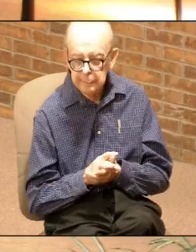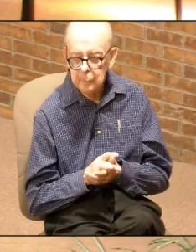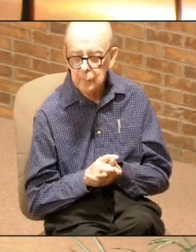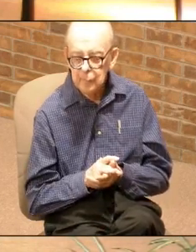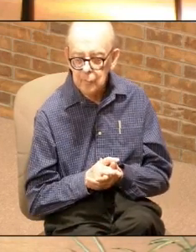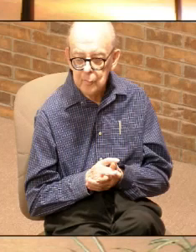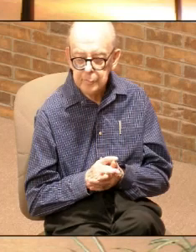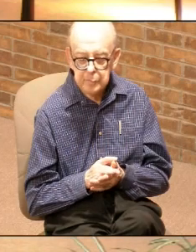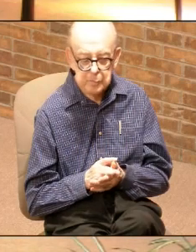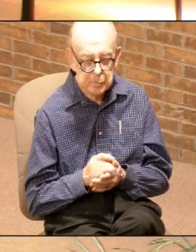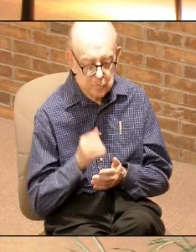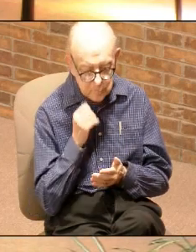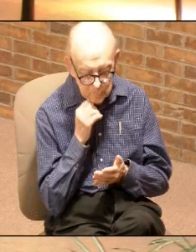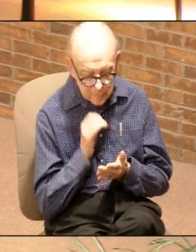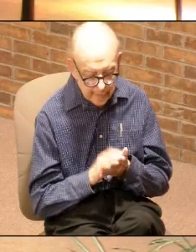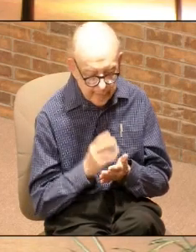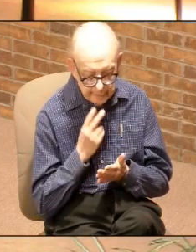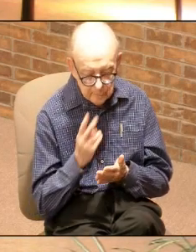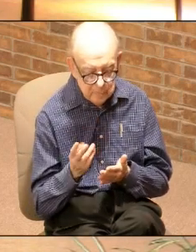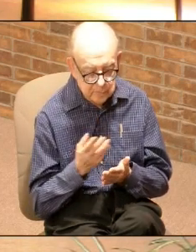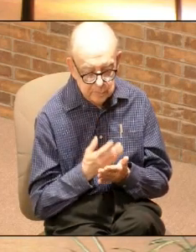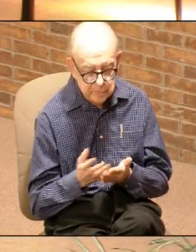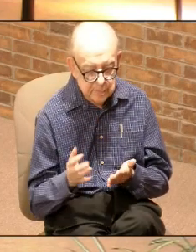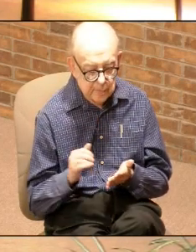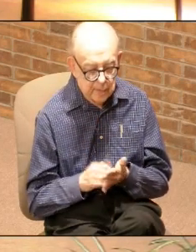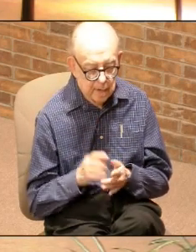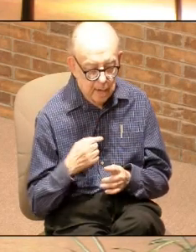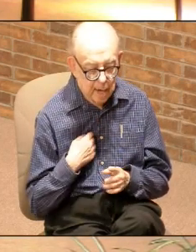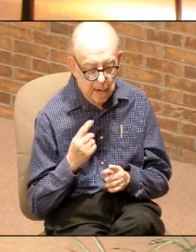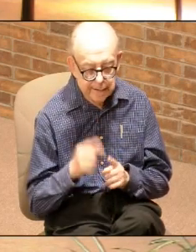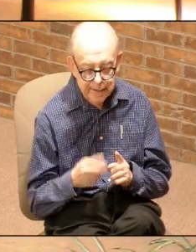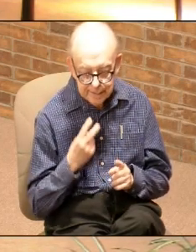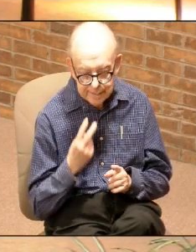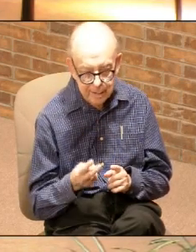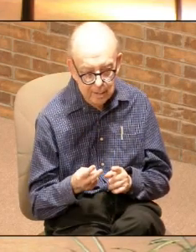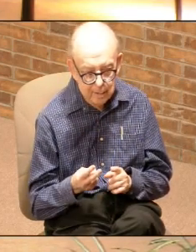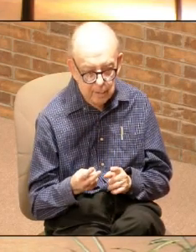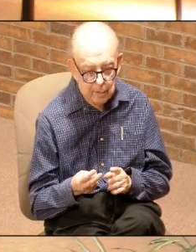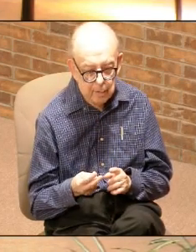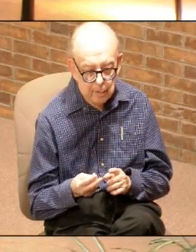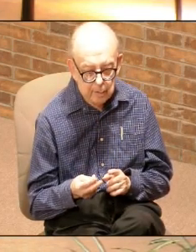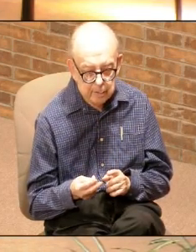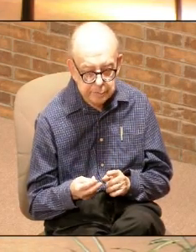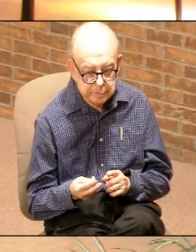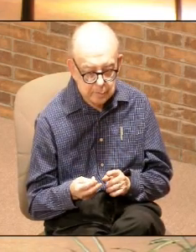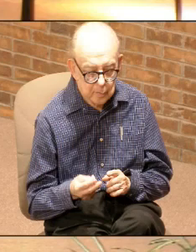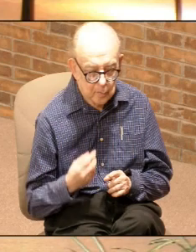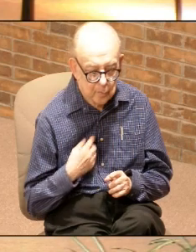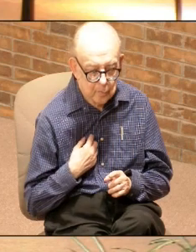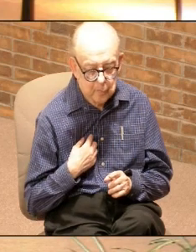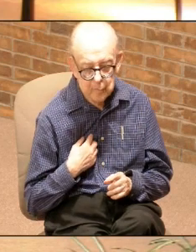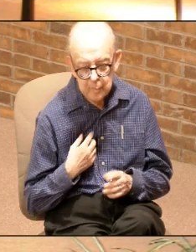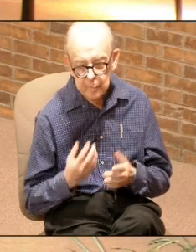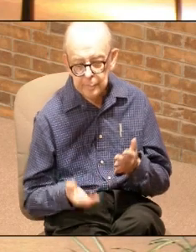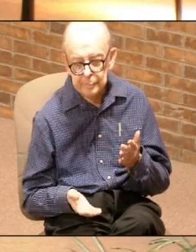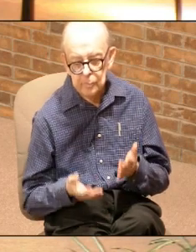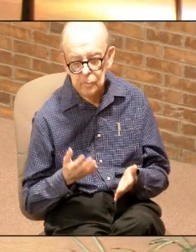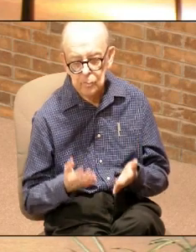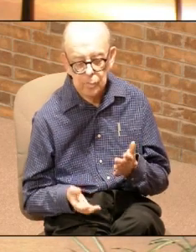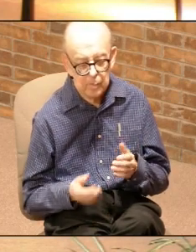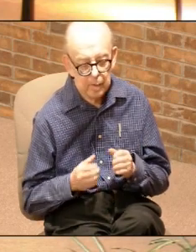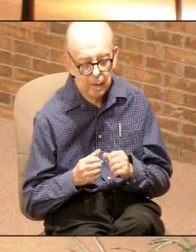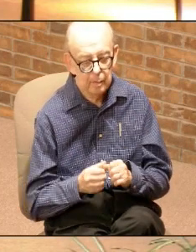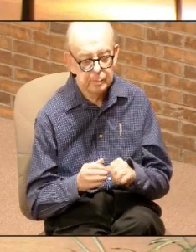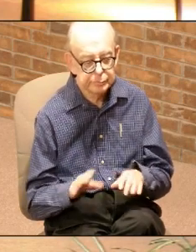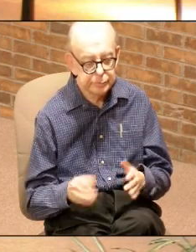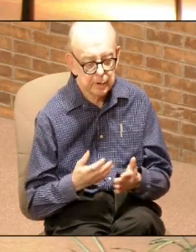And so she can see things that I can't see. And so I could probably continue